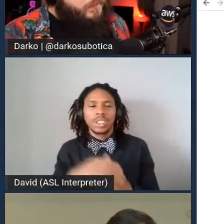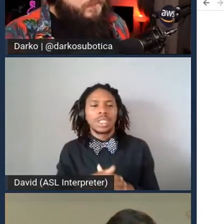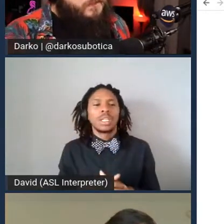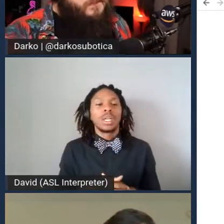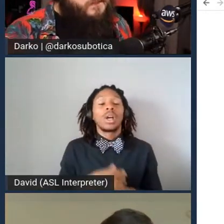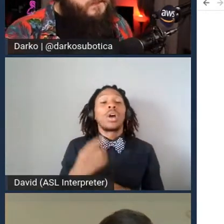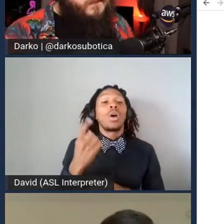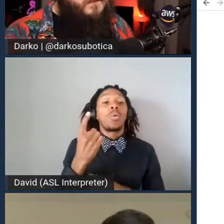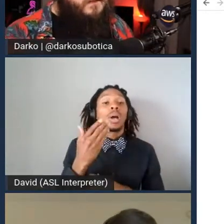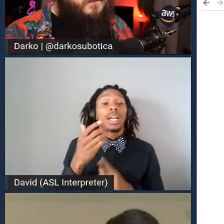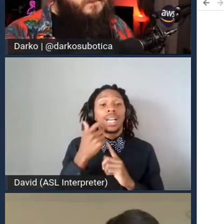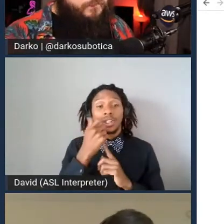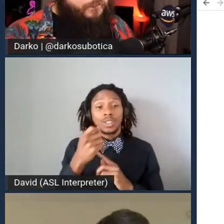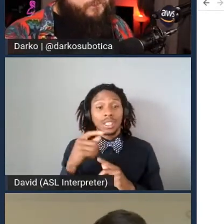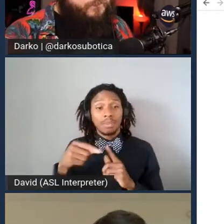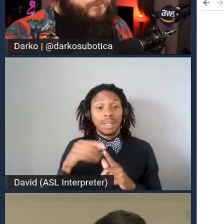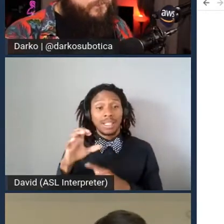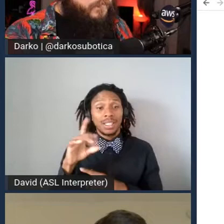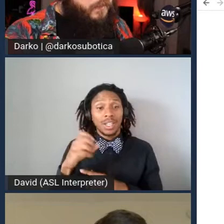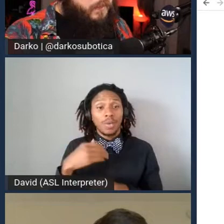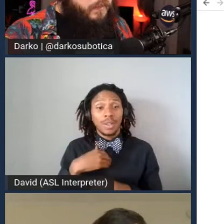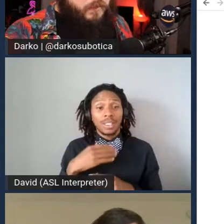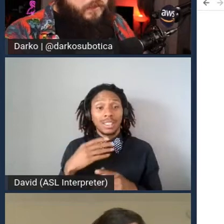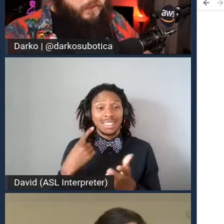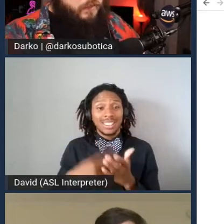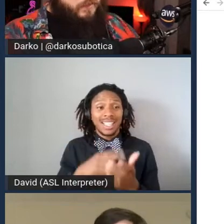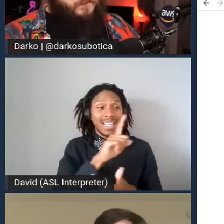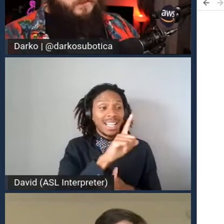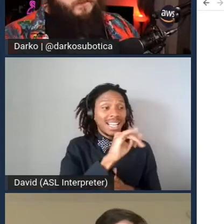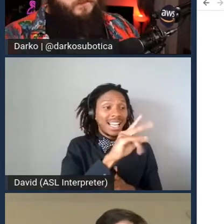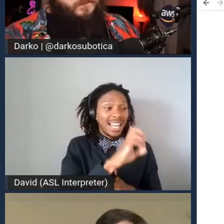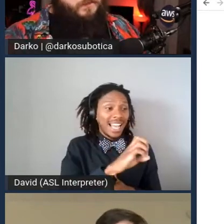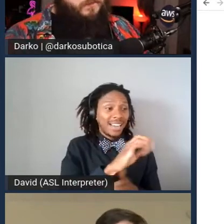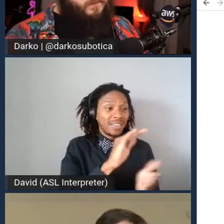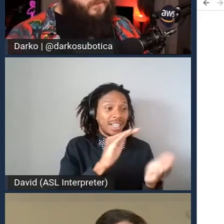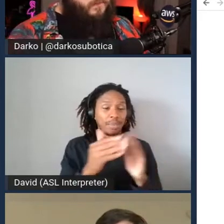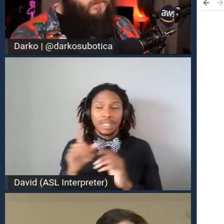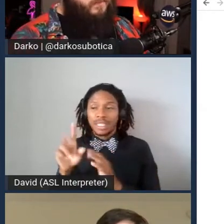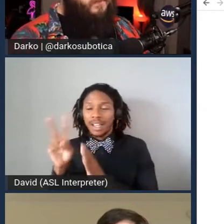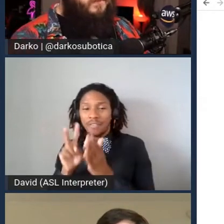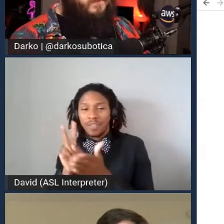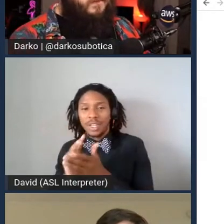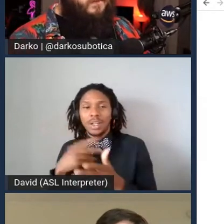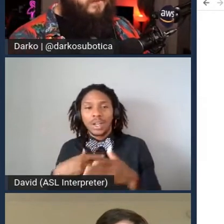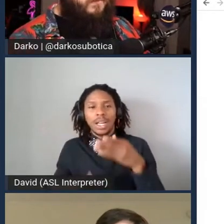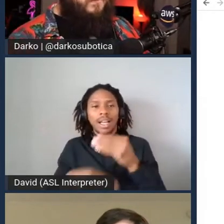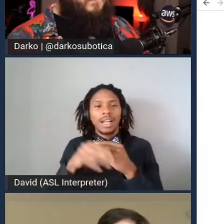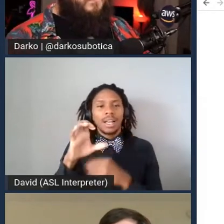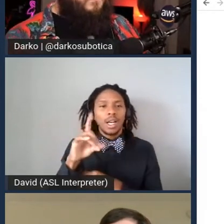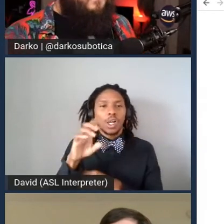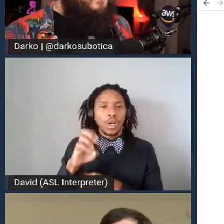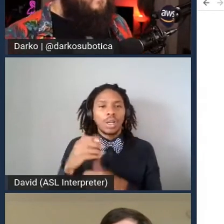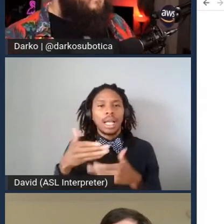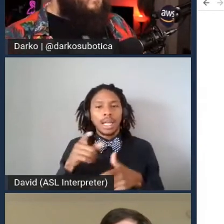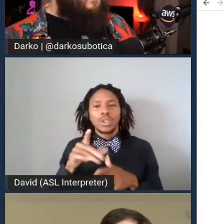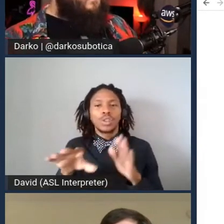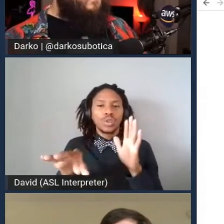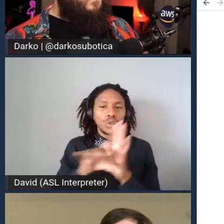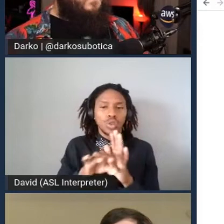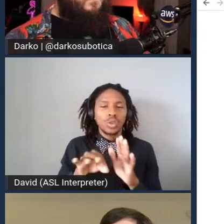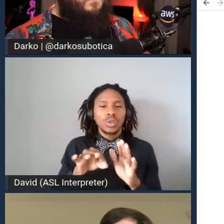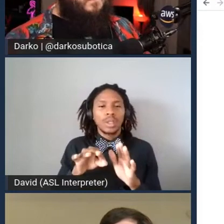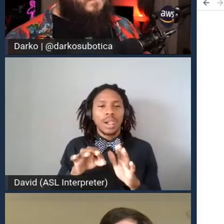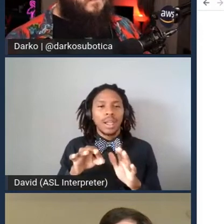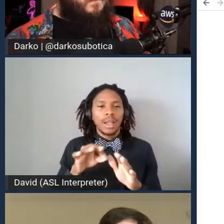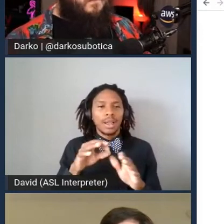about this code, we talked about the live versus video. We actually added some code to allow you to choose the